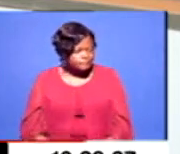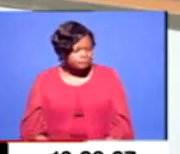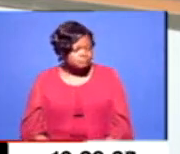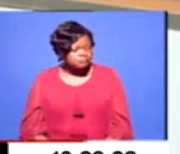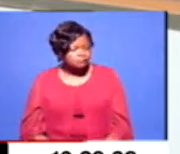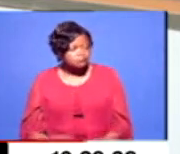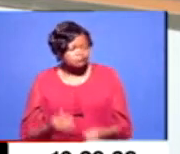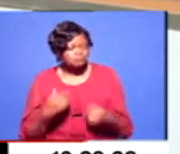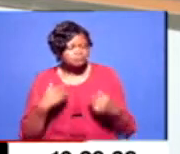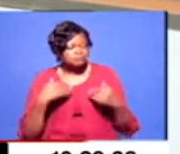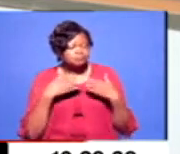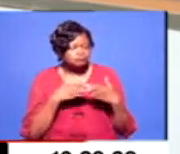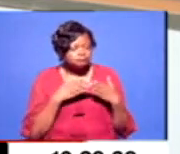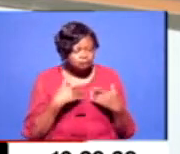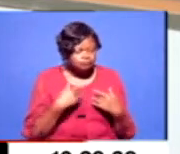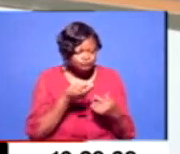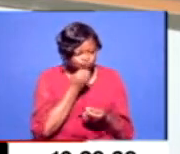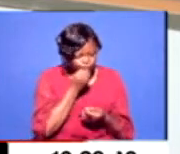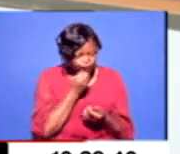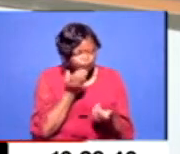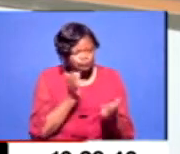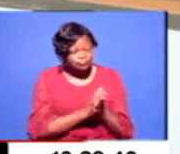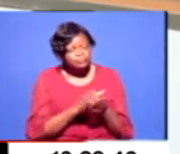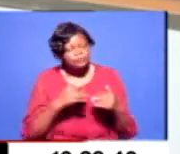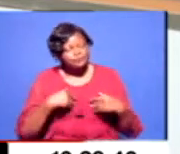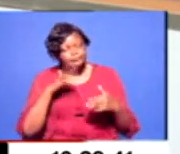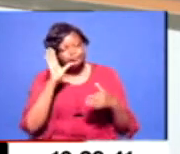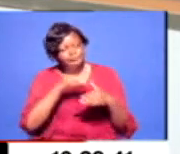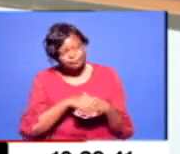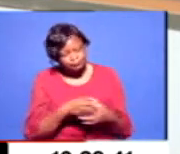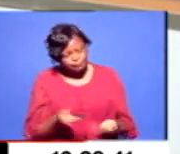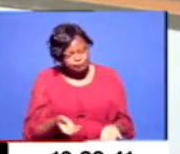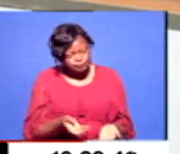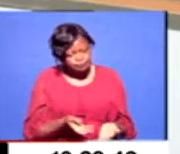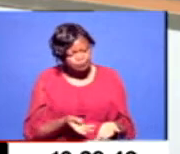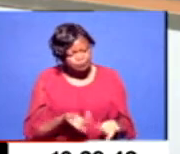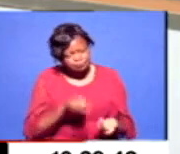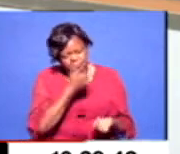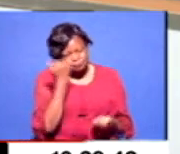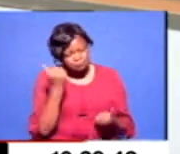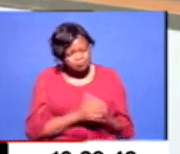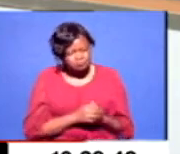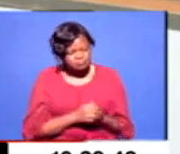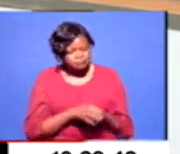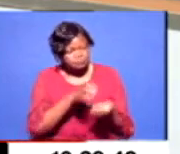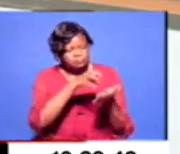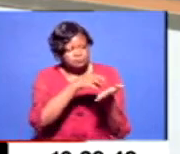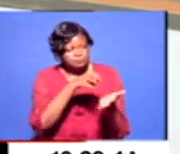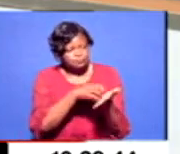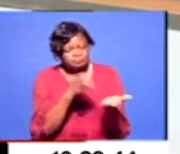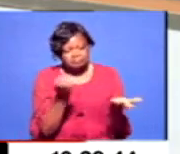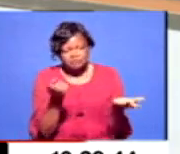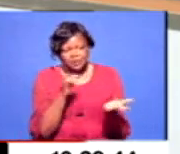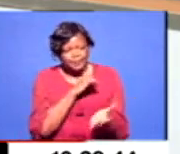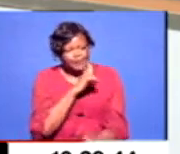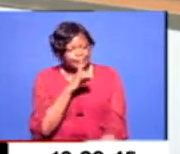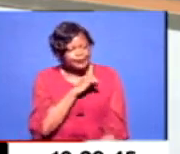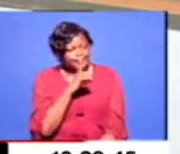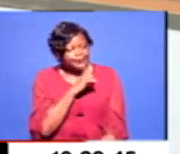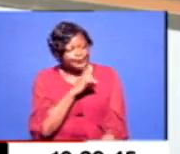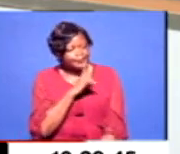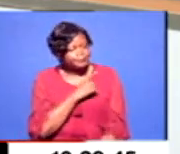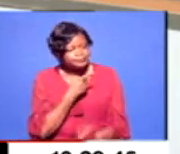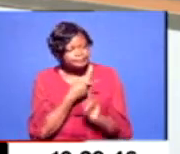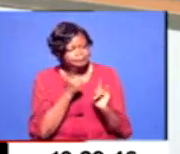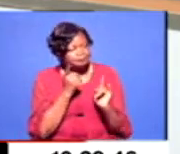put not only food and even things like sanitary pads, because the situation was so dire, but they